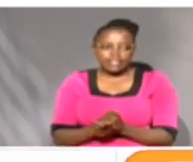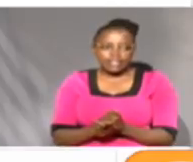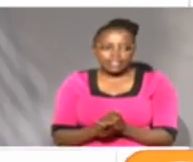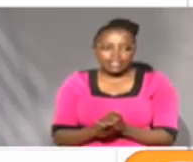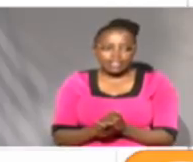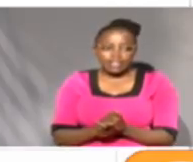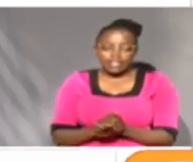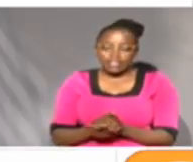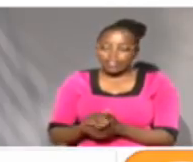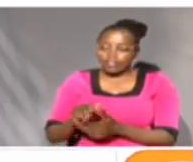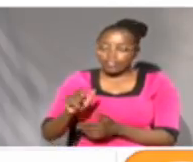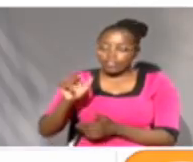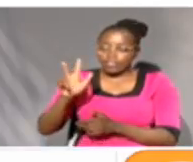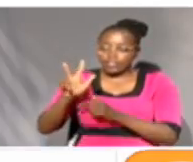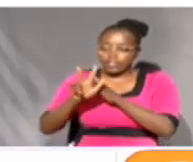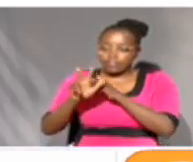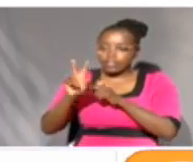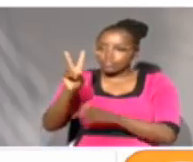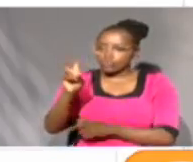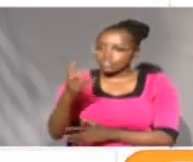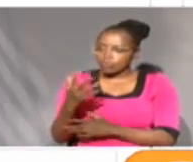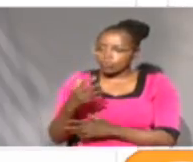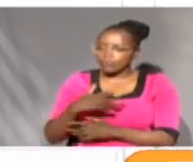it's usually 3 necks at 20 bob.